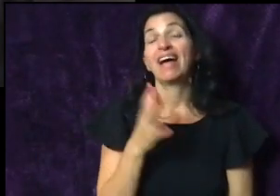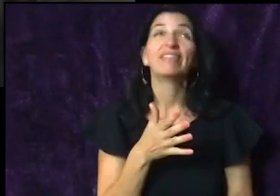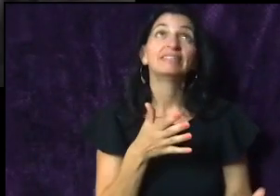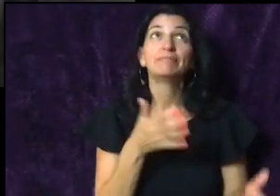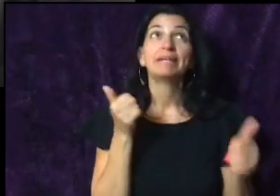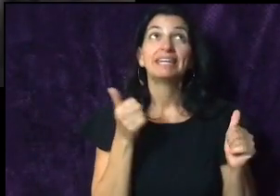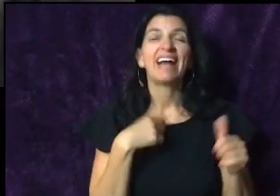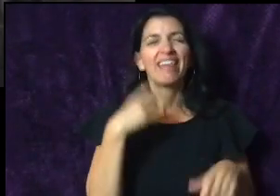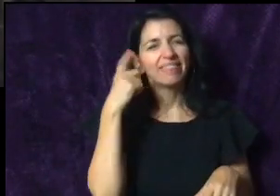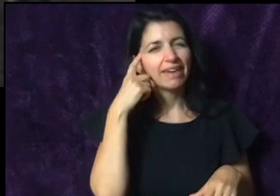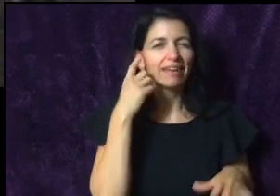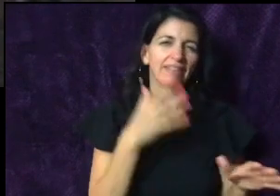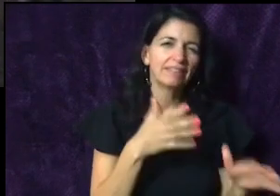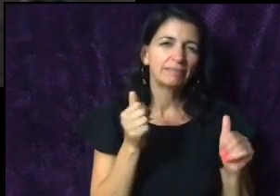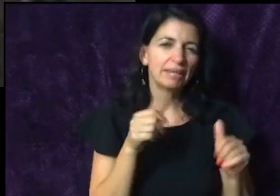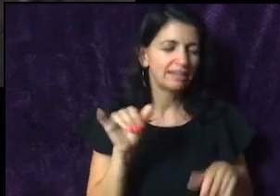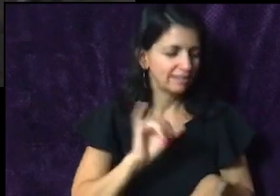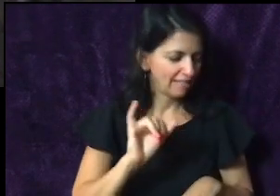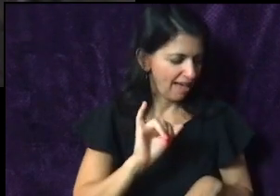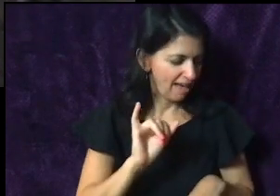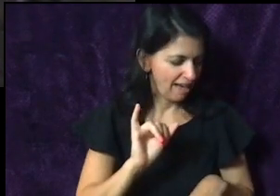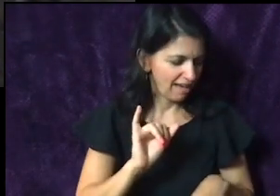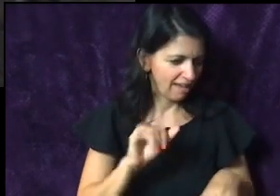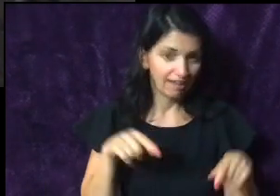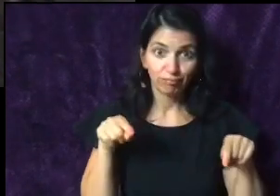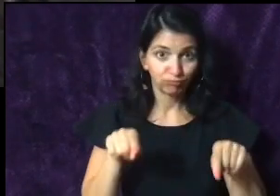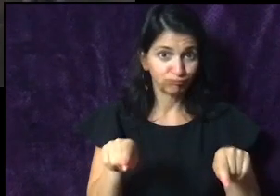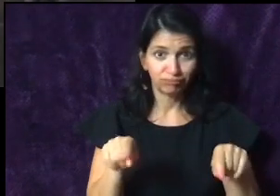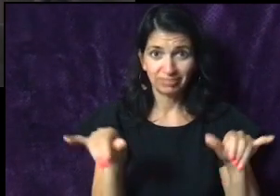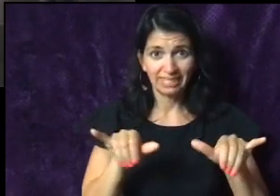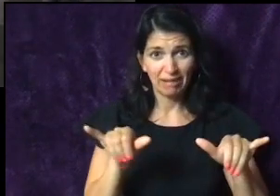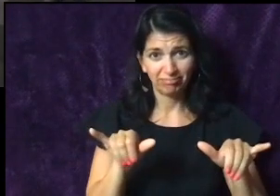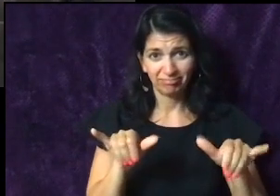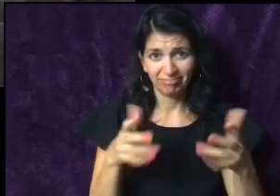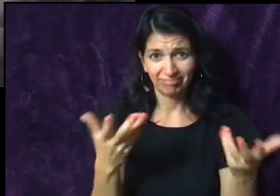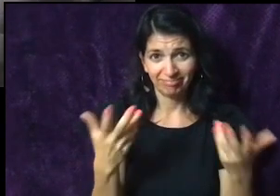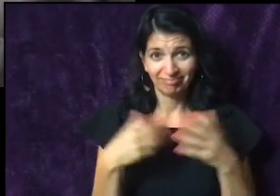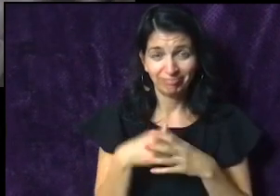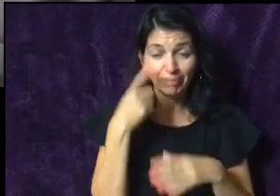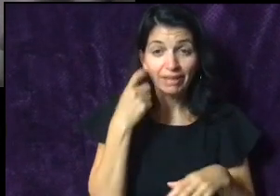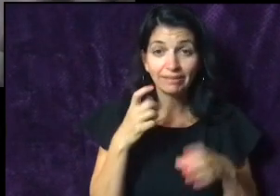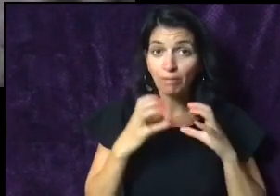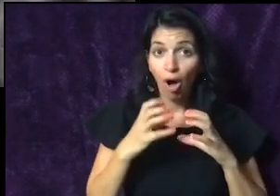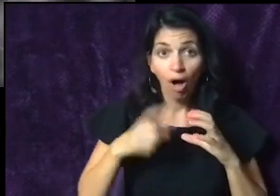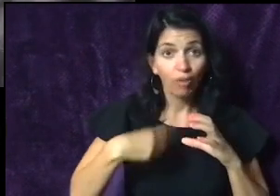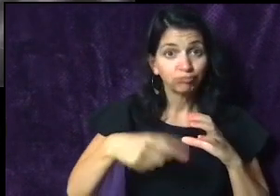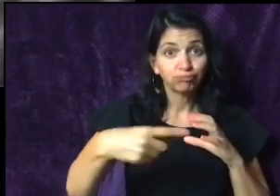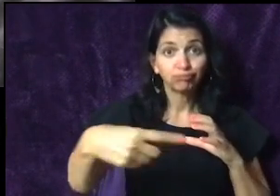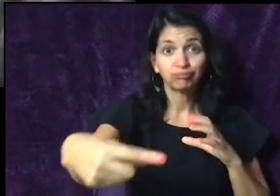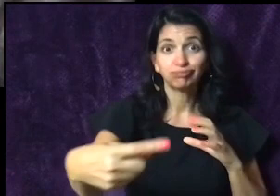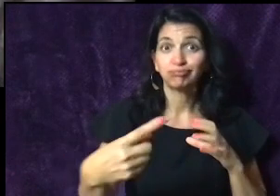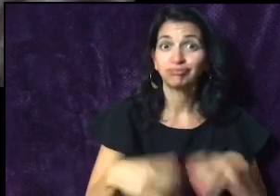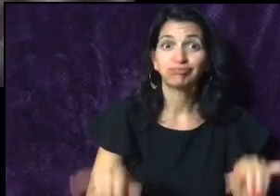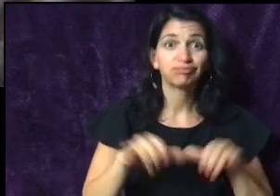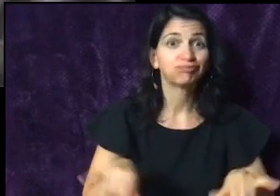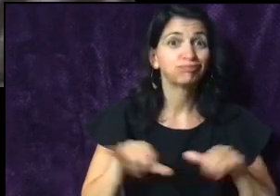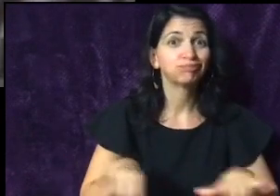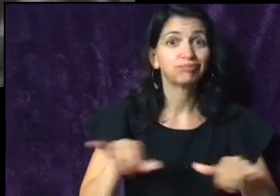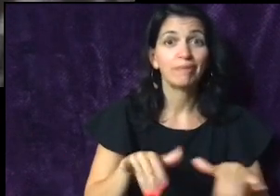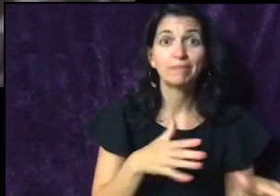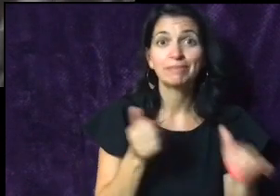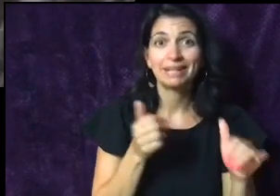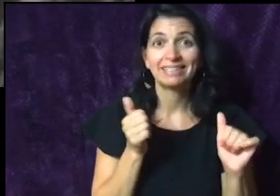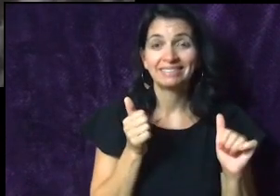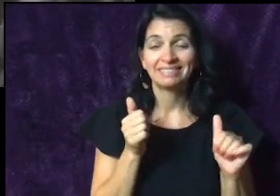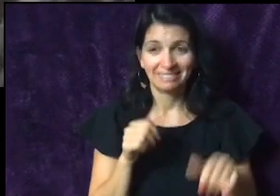speed, I think the speed is gonna be like the same, because the bowling ball travels at the same speed. So it'll be same speed, same speed, same speed,